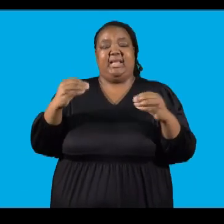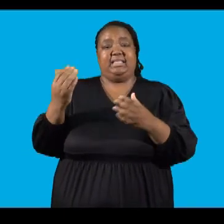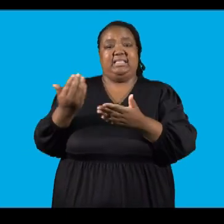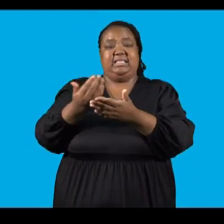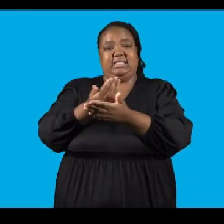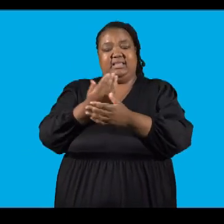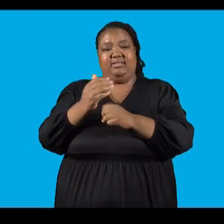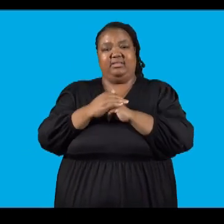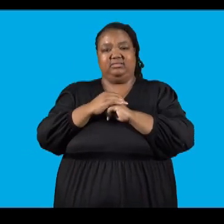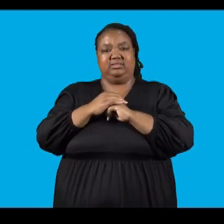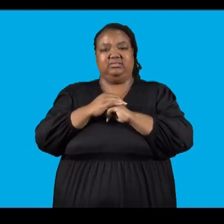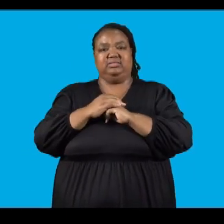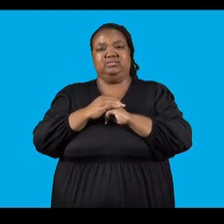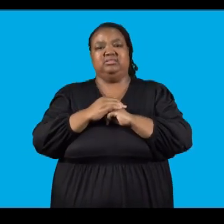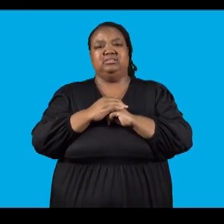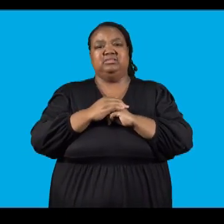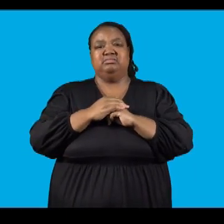under businesses rescue.